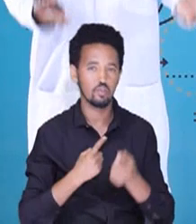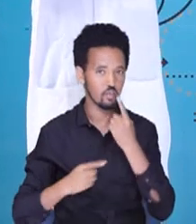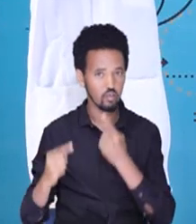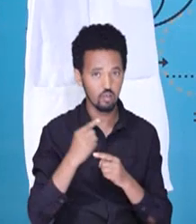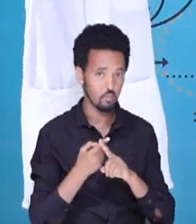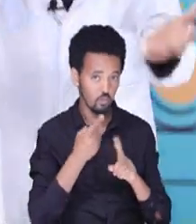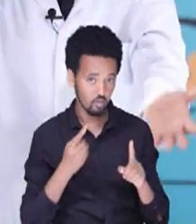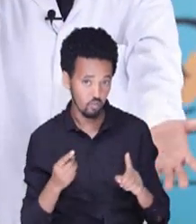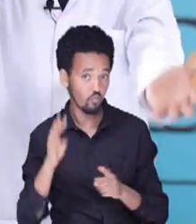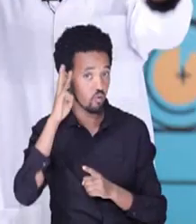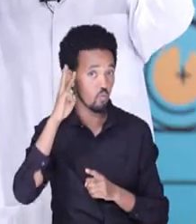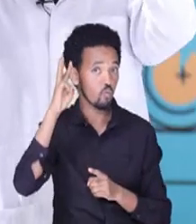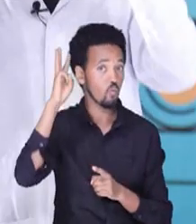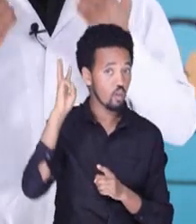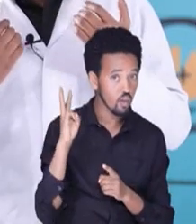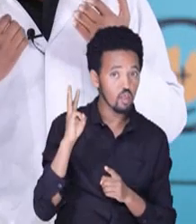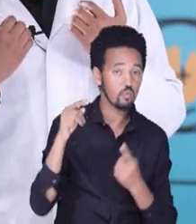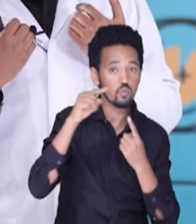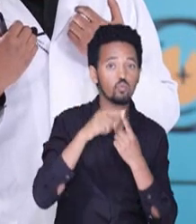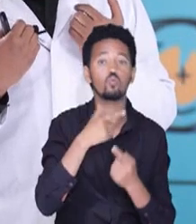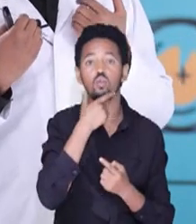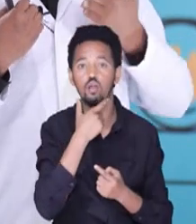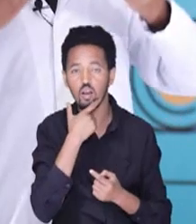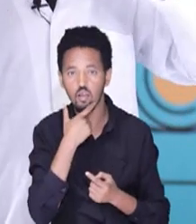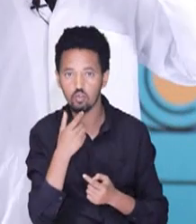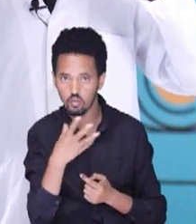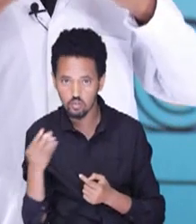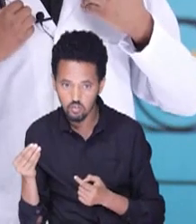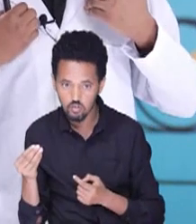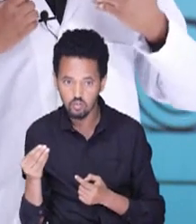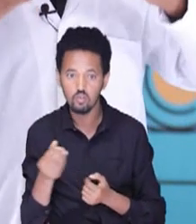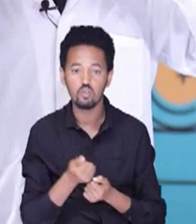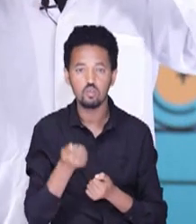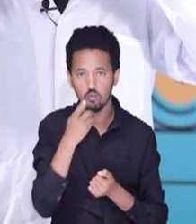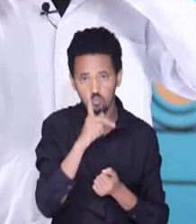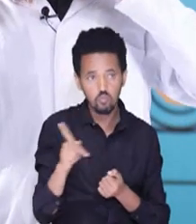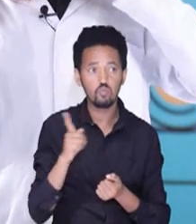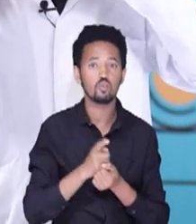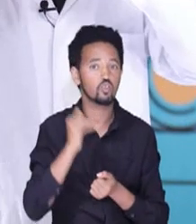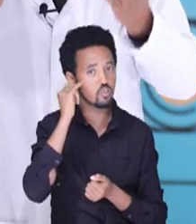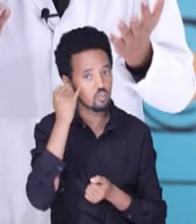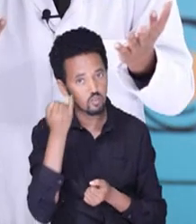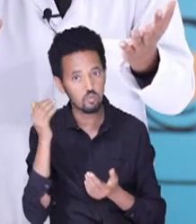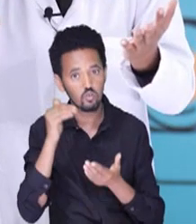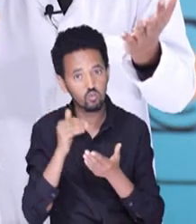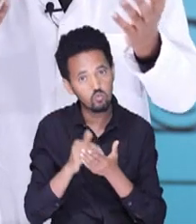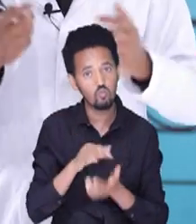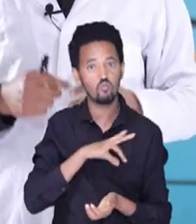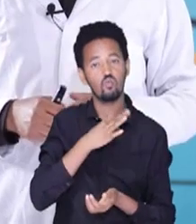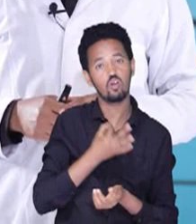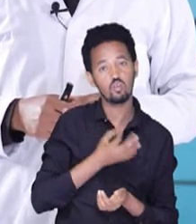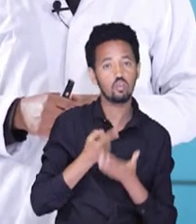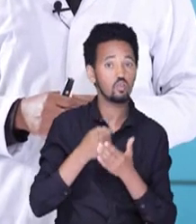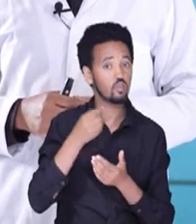coming of William to England and the fleet of James to France.